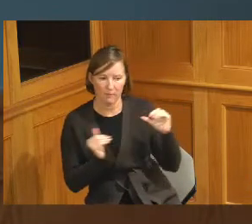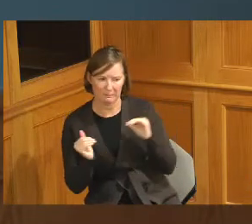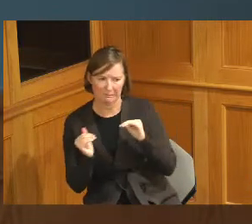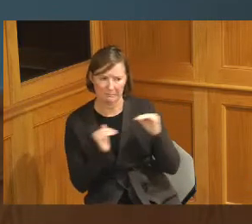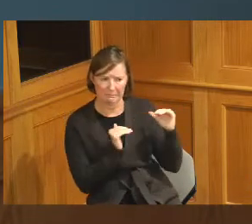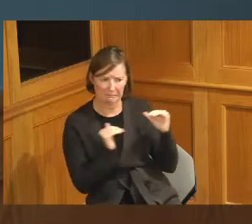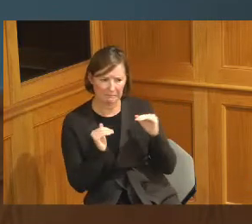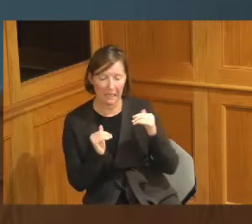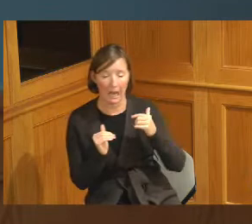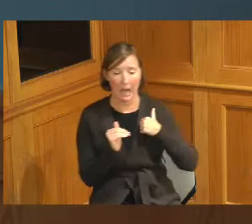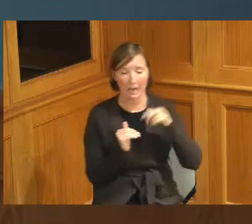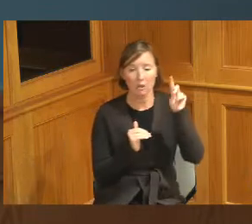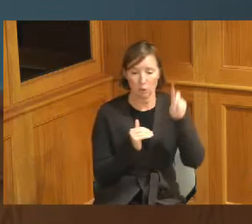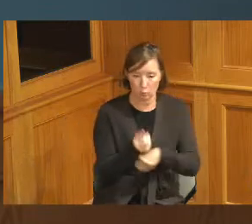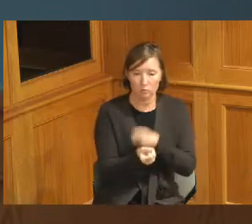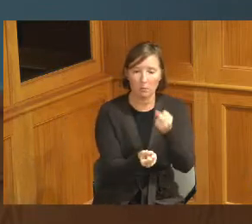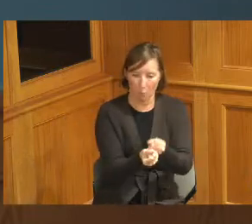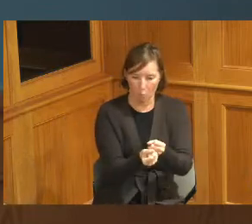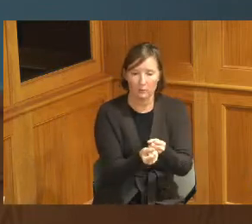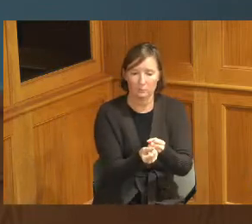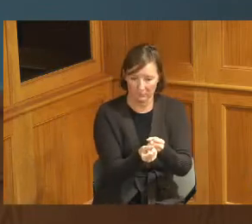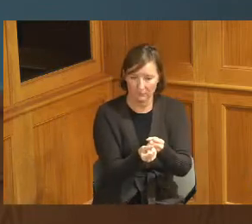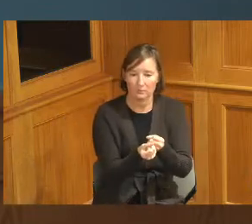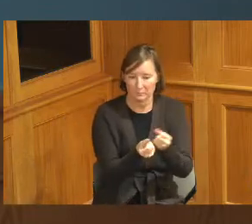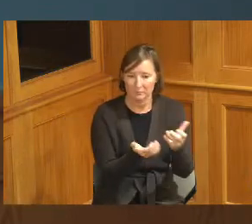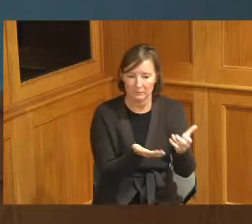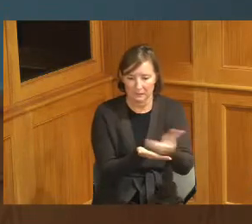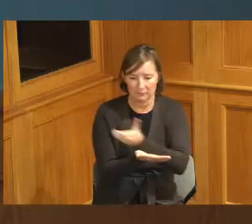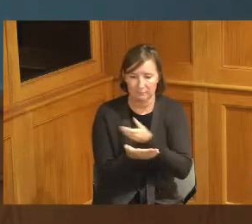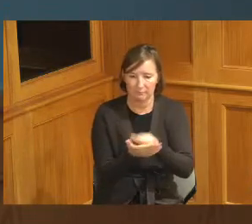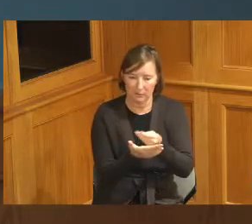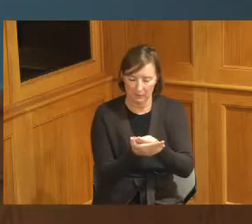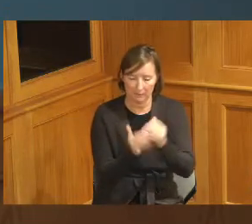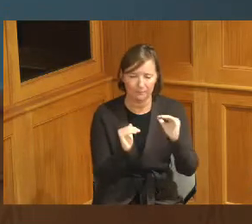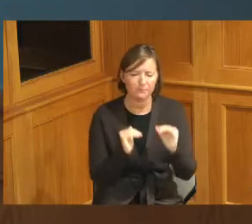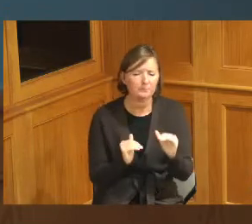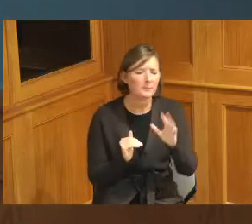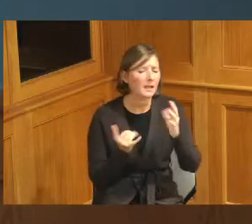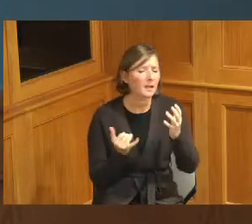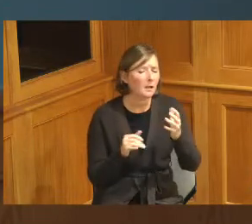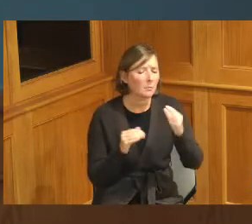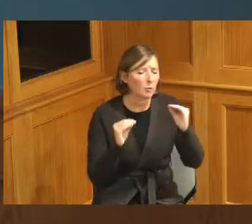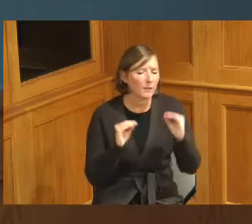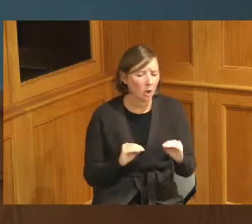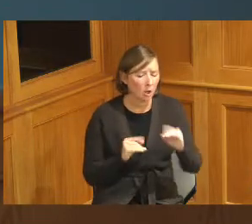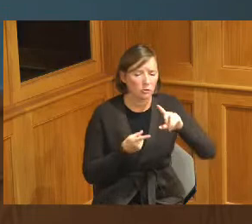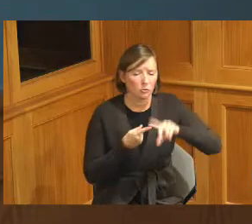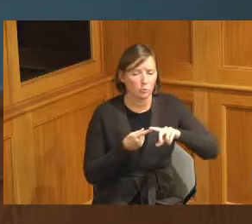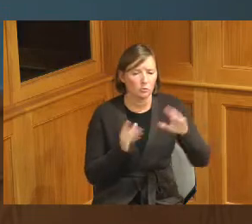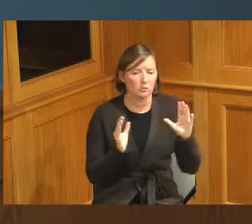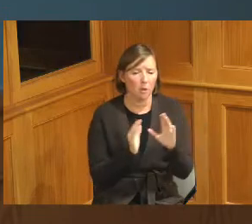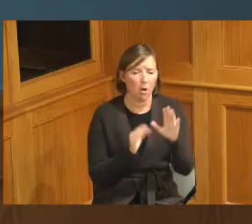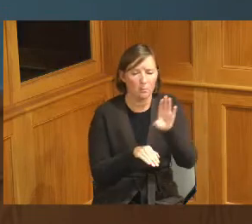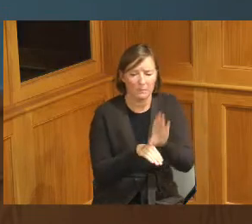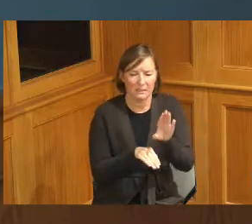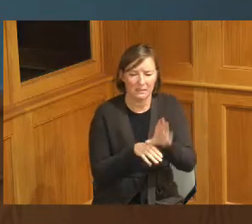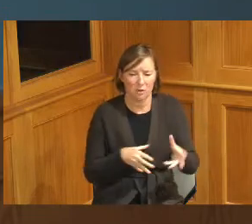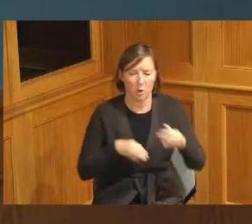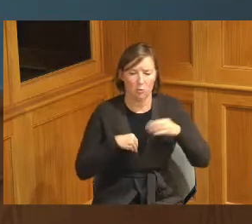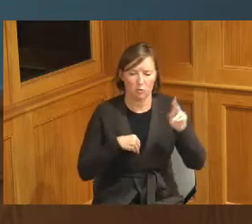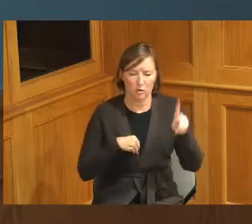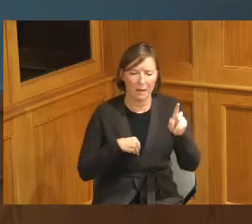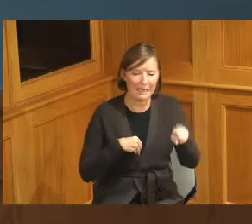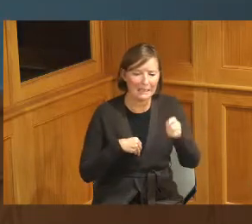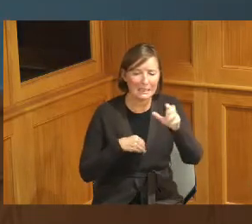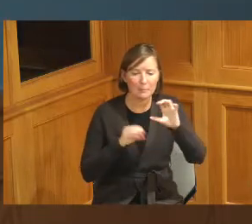moving on to the small business and the ownership, I wanted to get some clarity on that. I thought